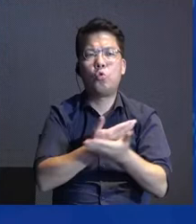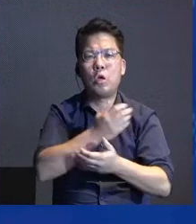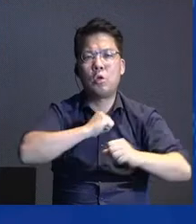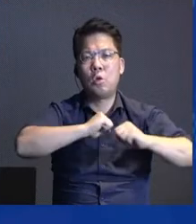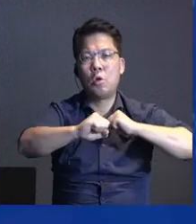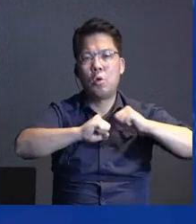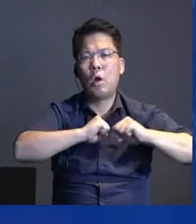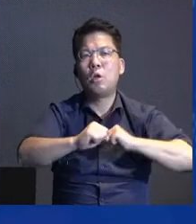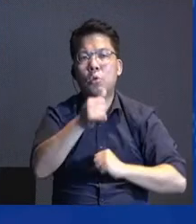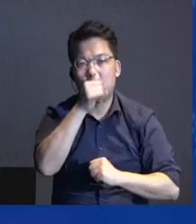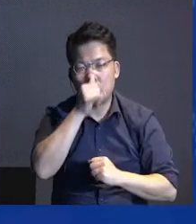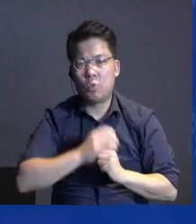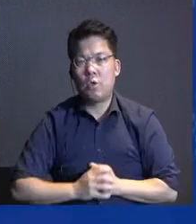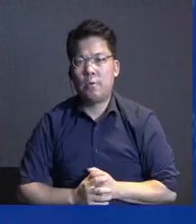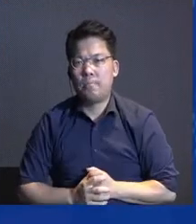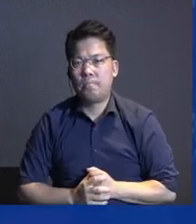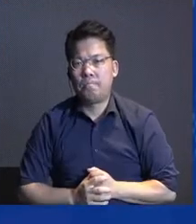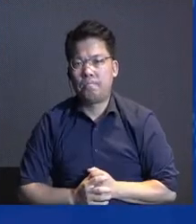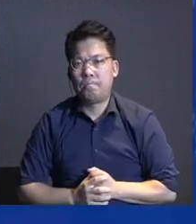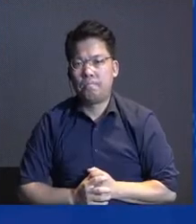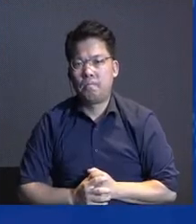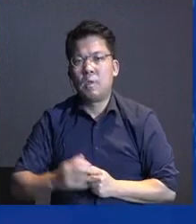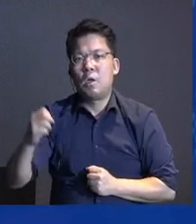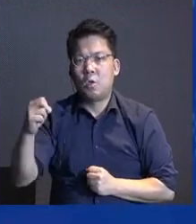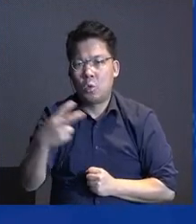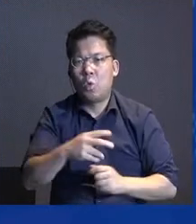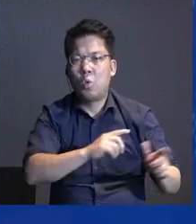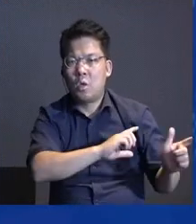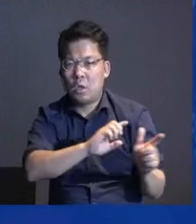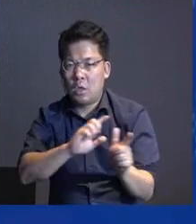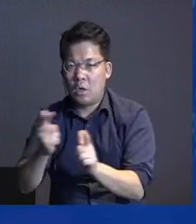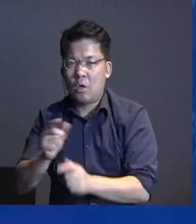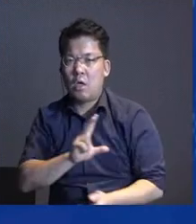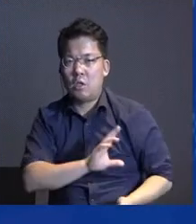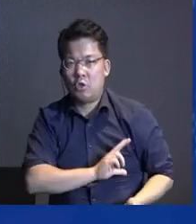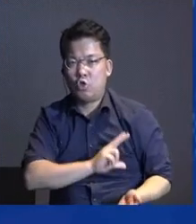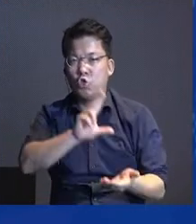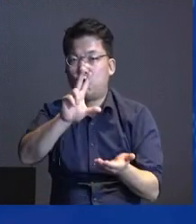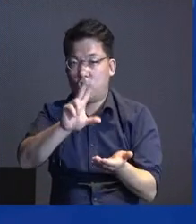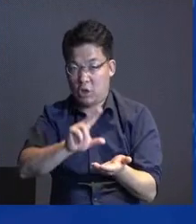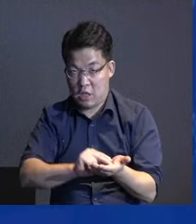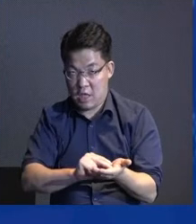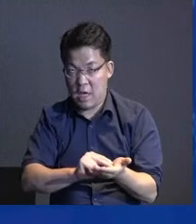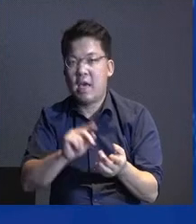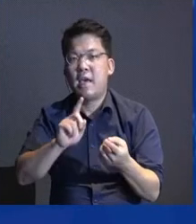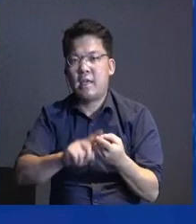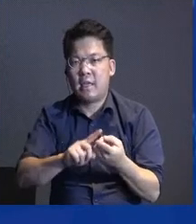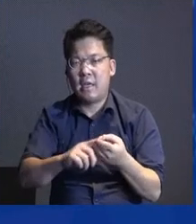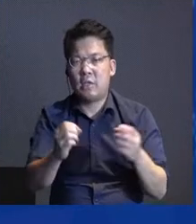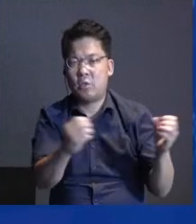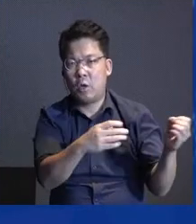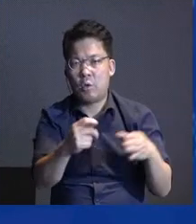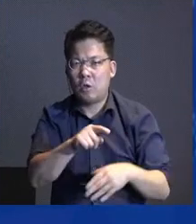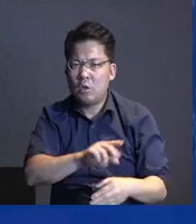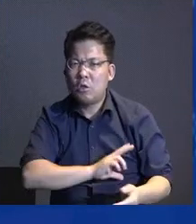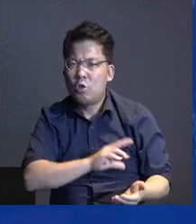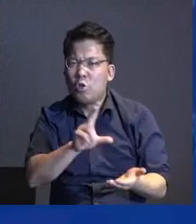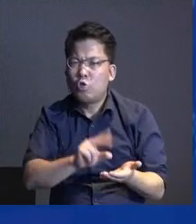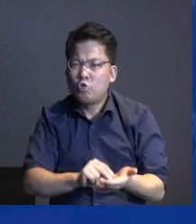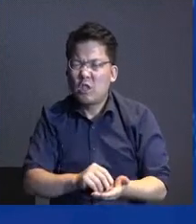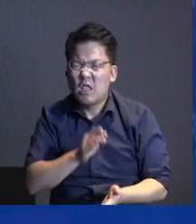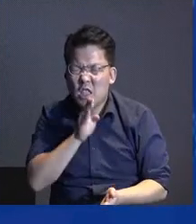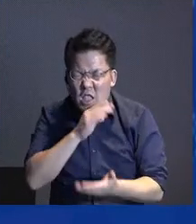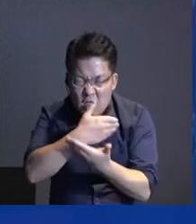the topics that came up in the group was also quite diverse. Healthcare, also digital skills, of course,